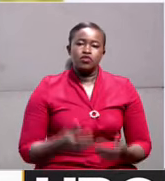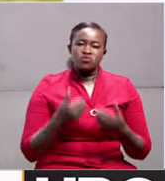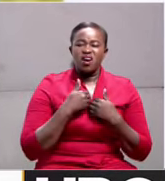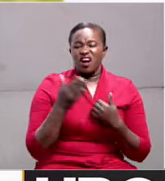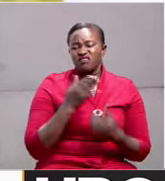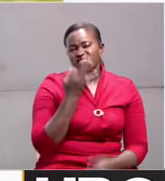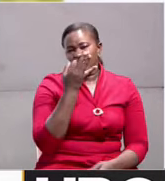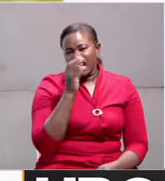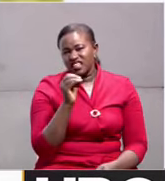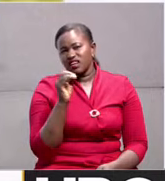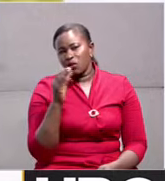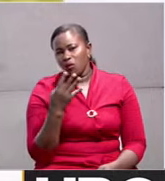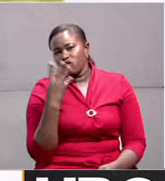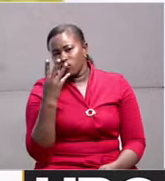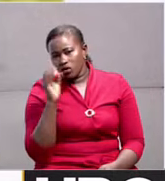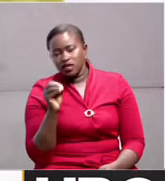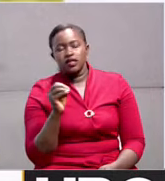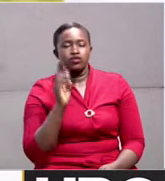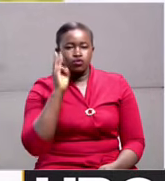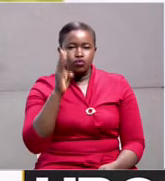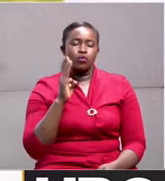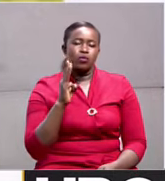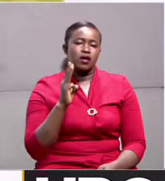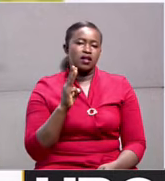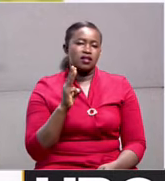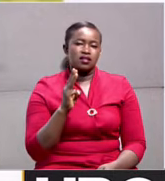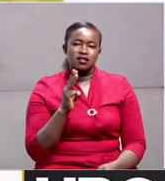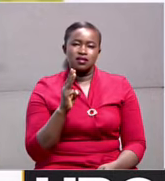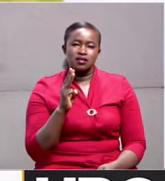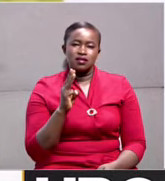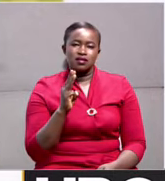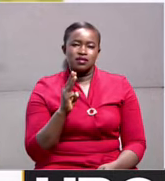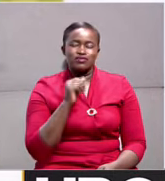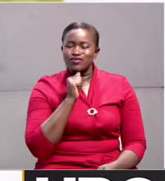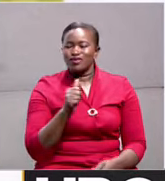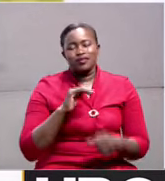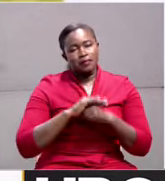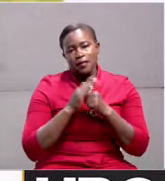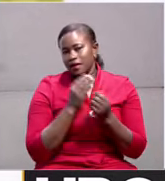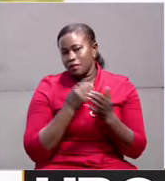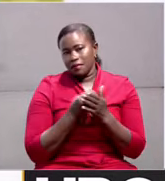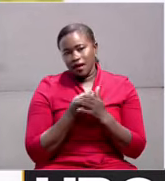30, 40, you will not make money from the Ankole cows as of now.